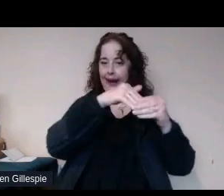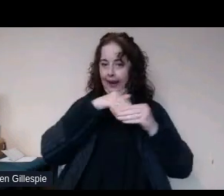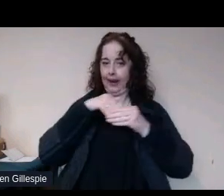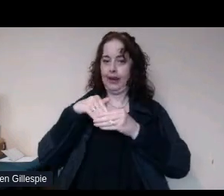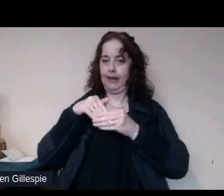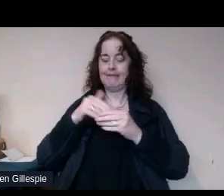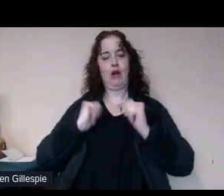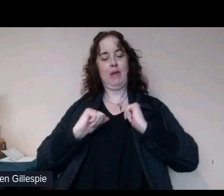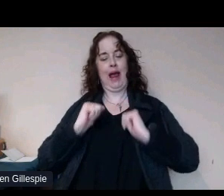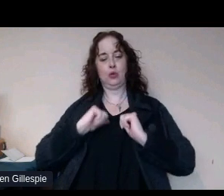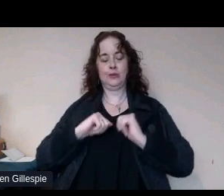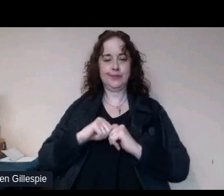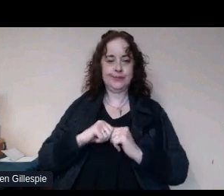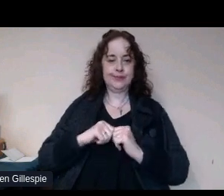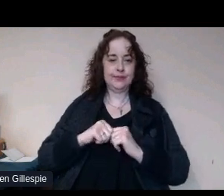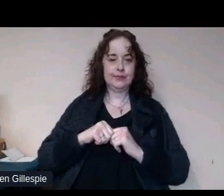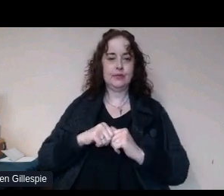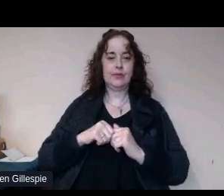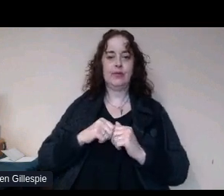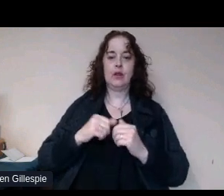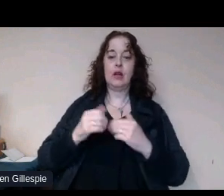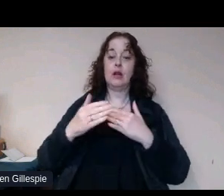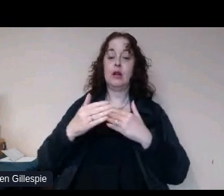proud. We have more than